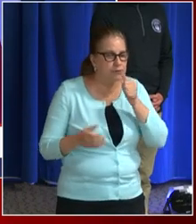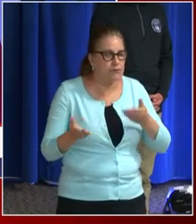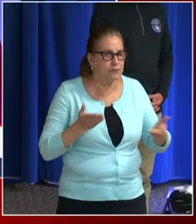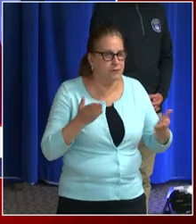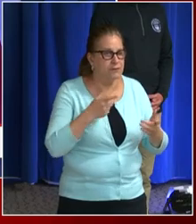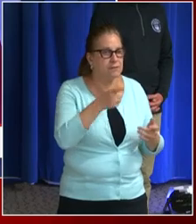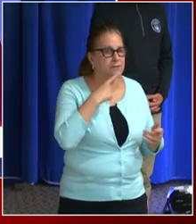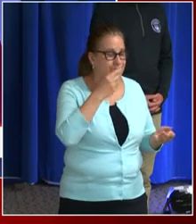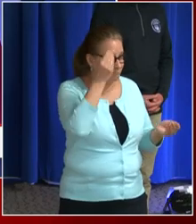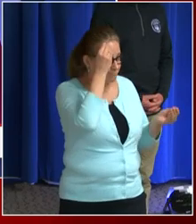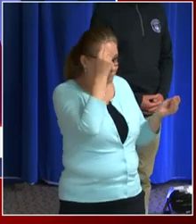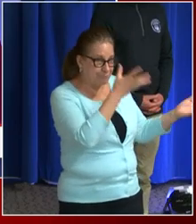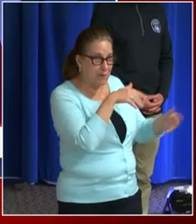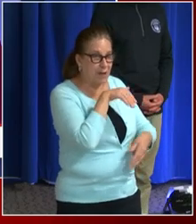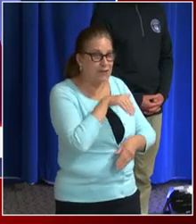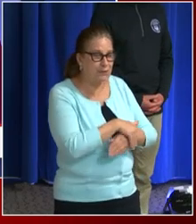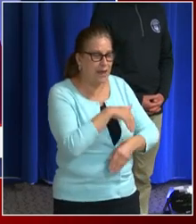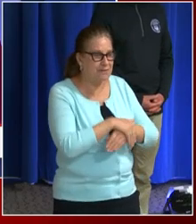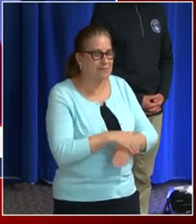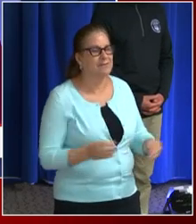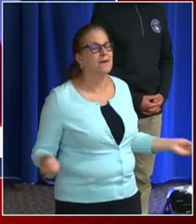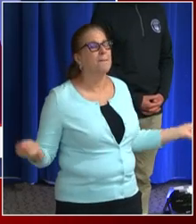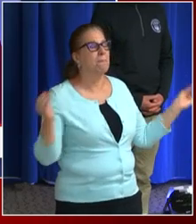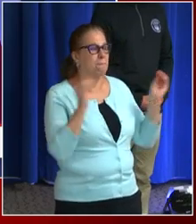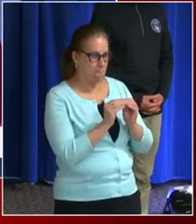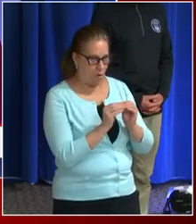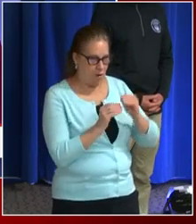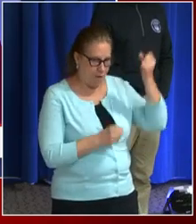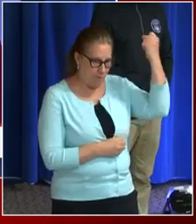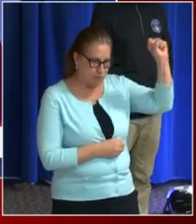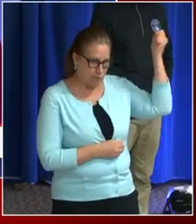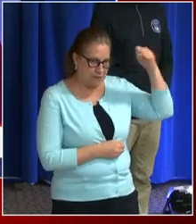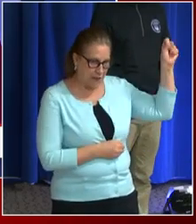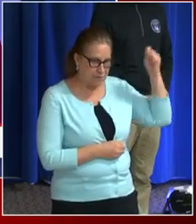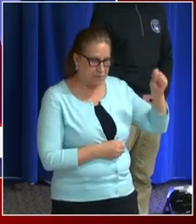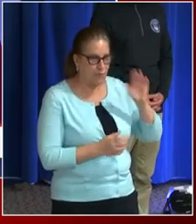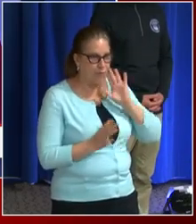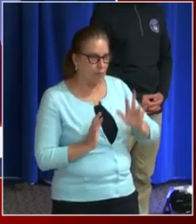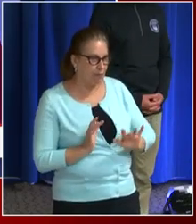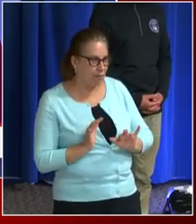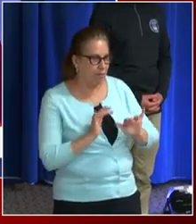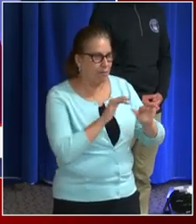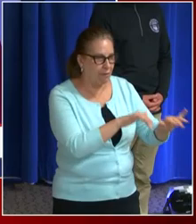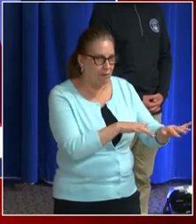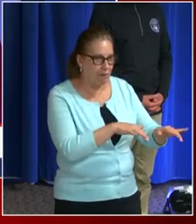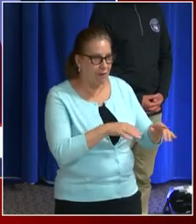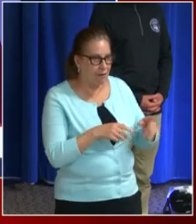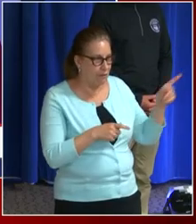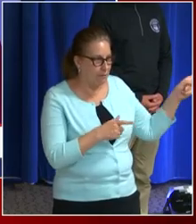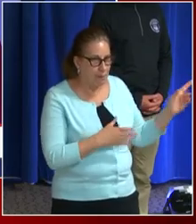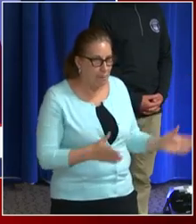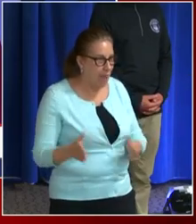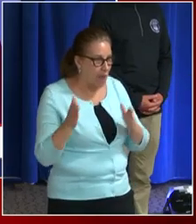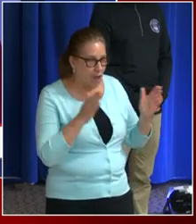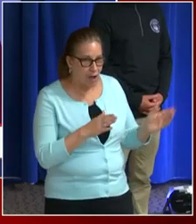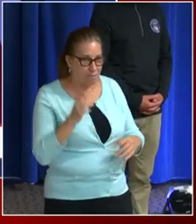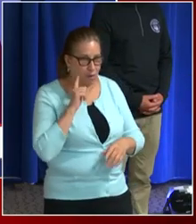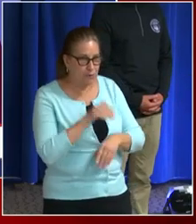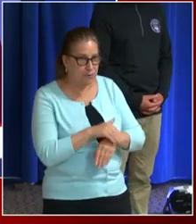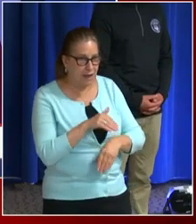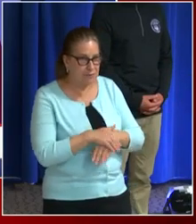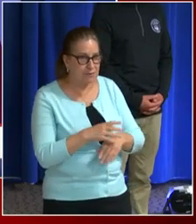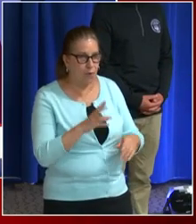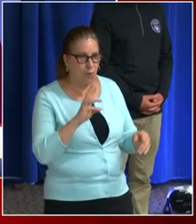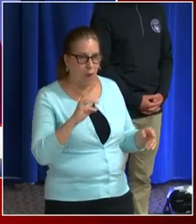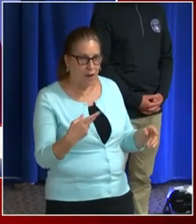think protesters might gather? I know you probably don't want to say publicly, but are you prepared that, given the White House taken away as